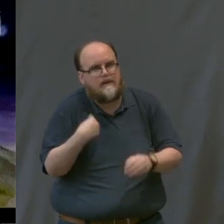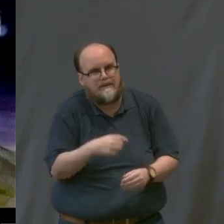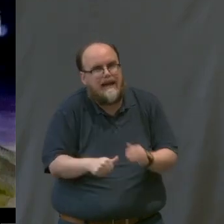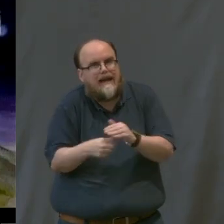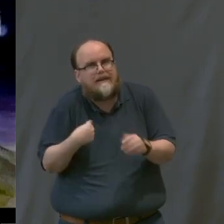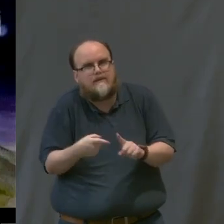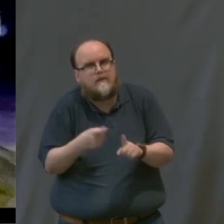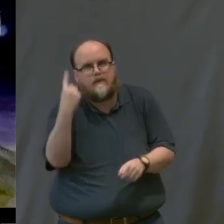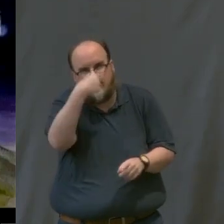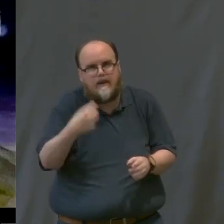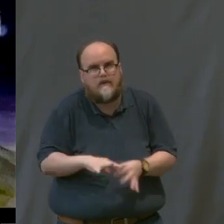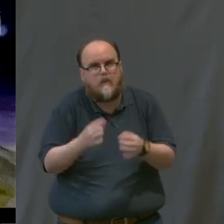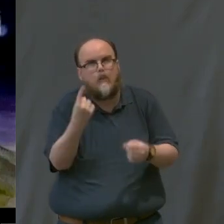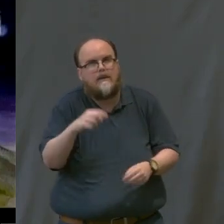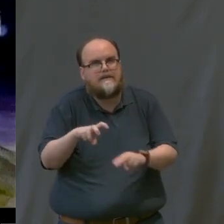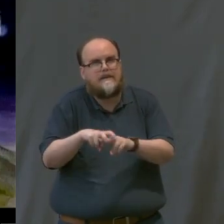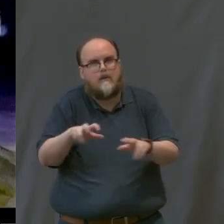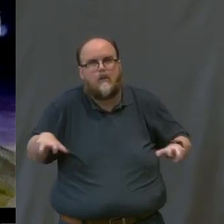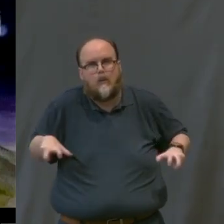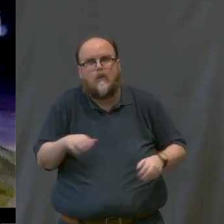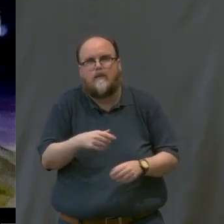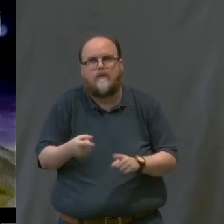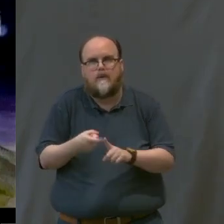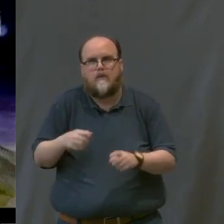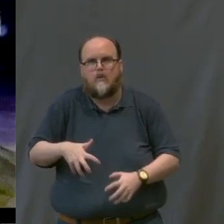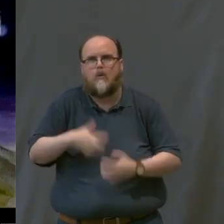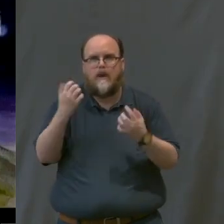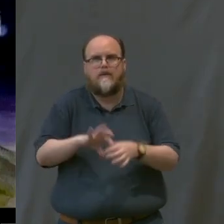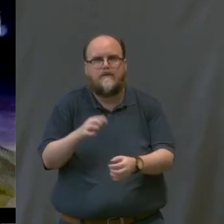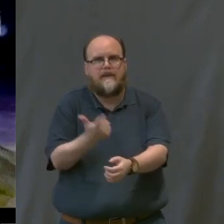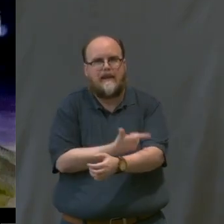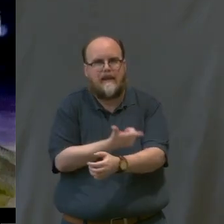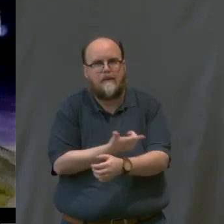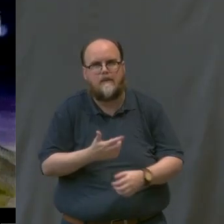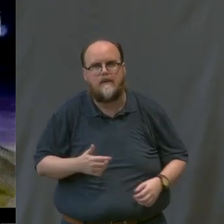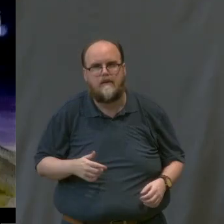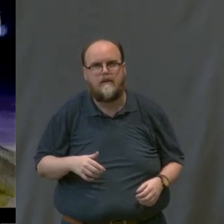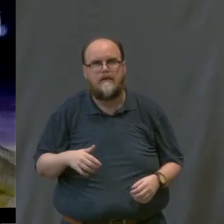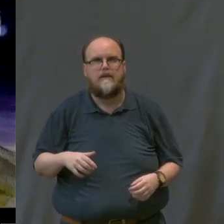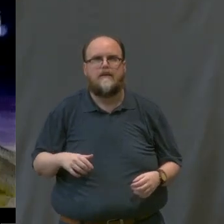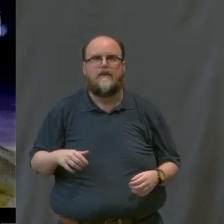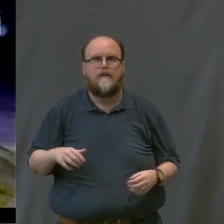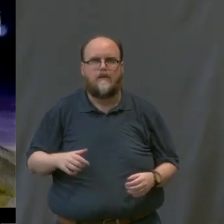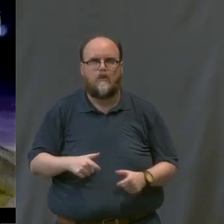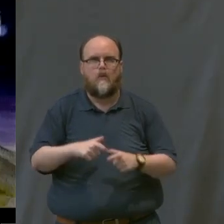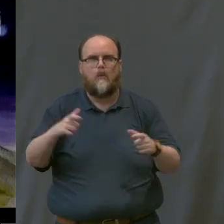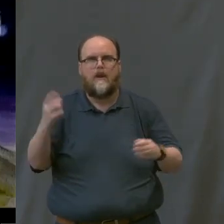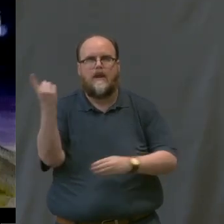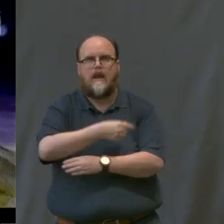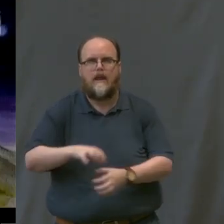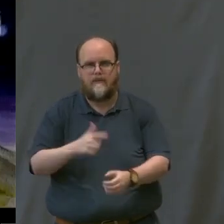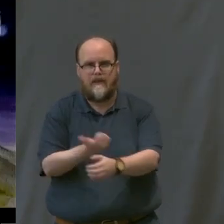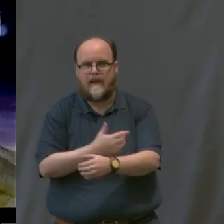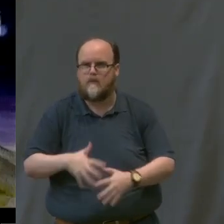from the face of him who sits on the throne and from the wrath of the Lamb. For the great day of his wrath has